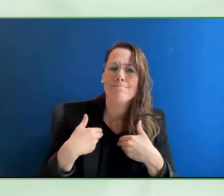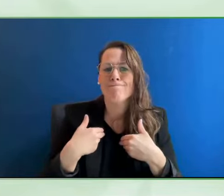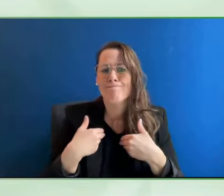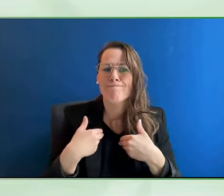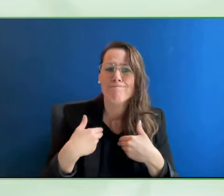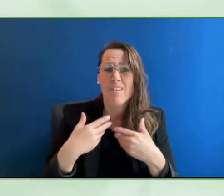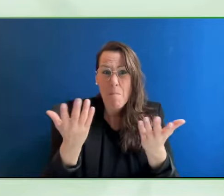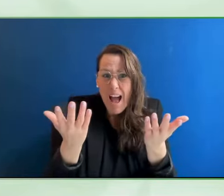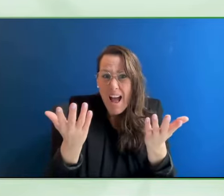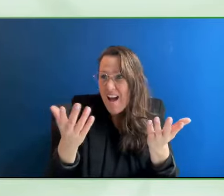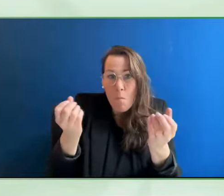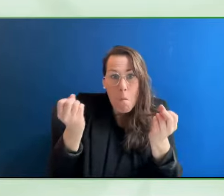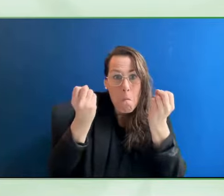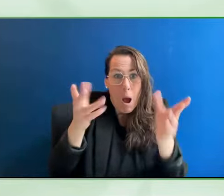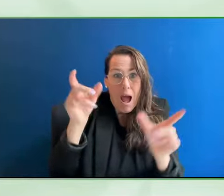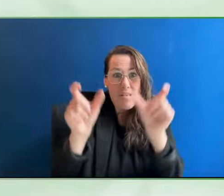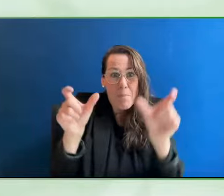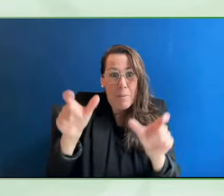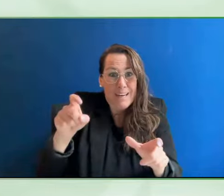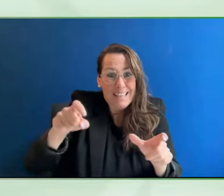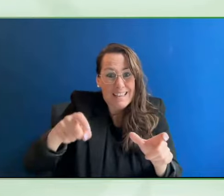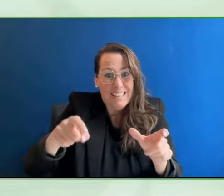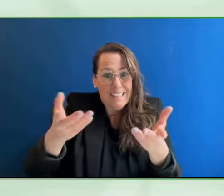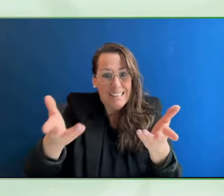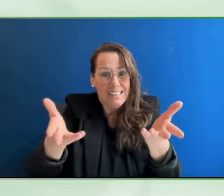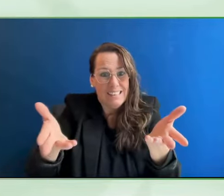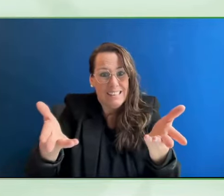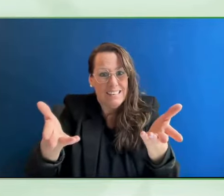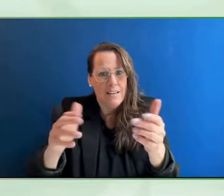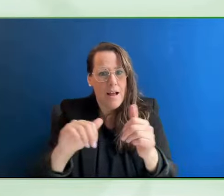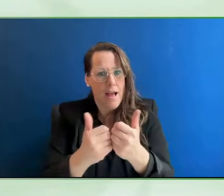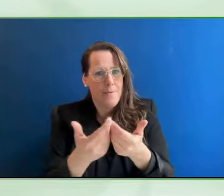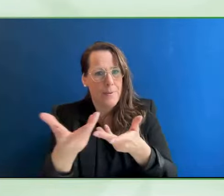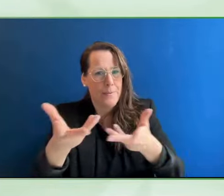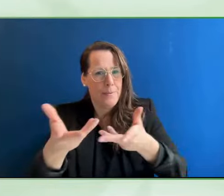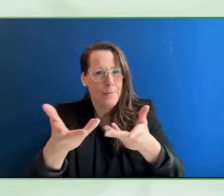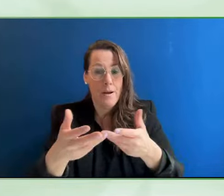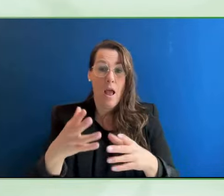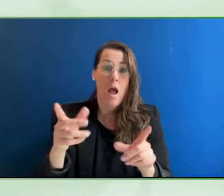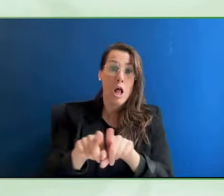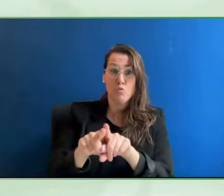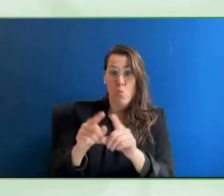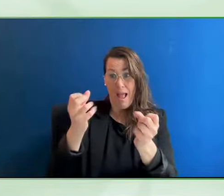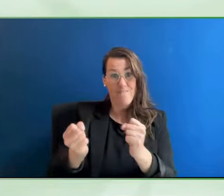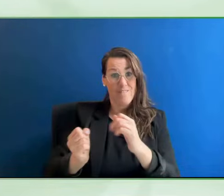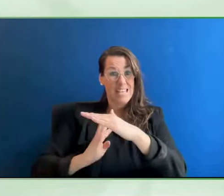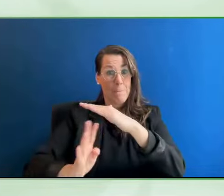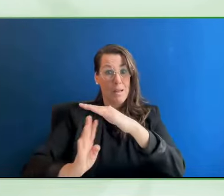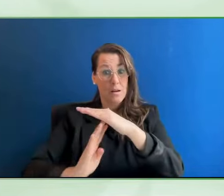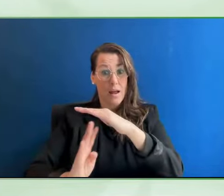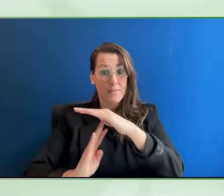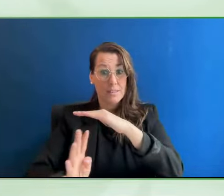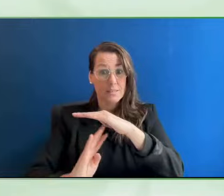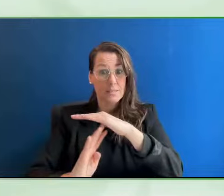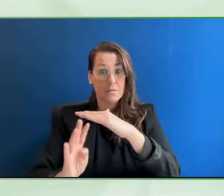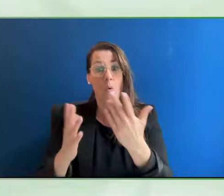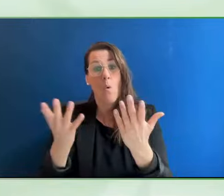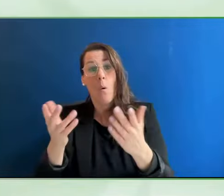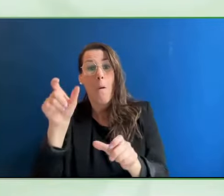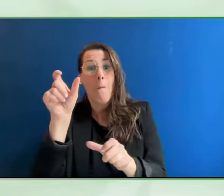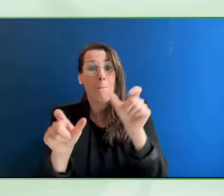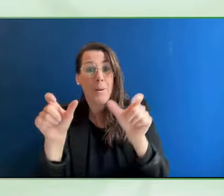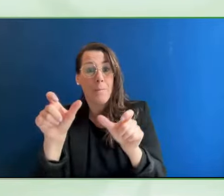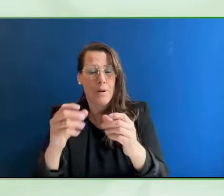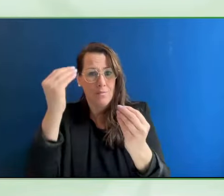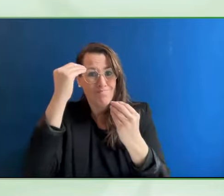This initiative started 1 year ago. The first steps from the colleagues from the